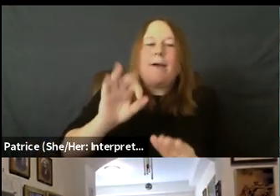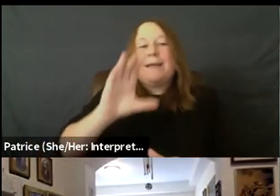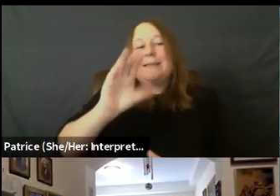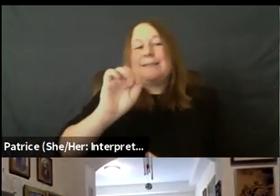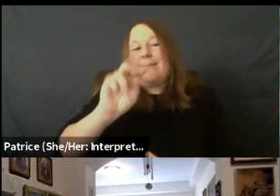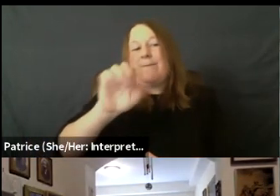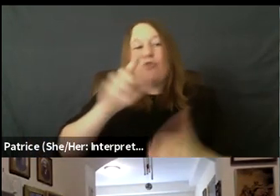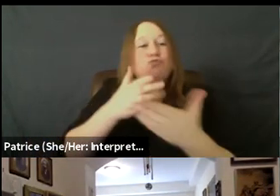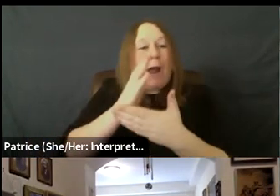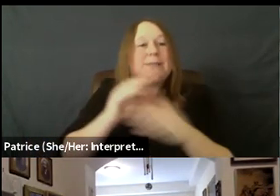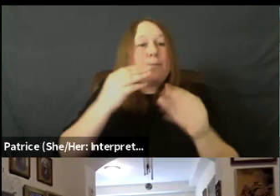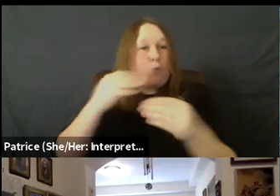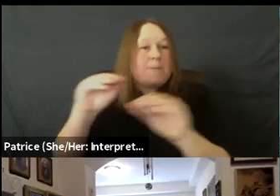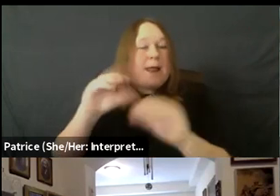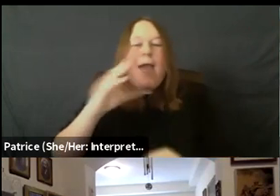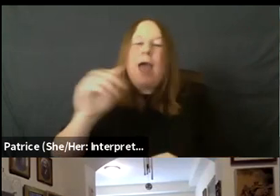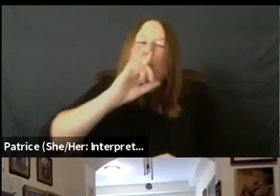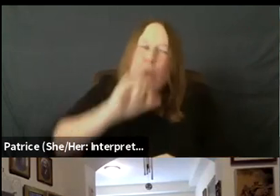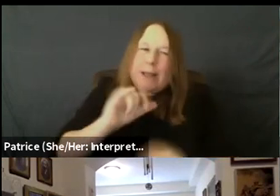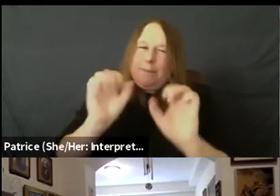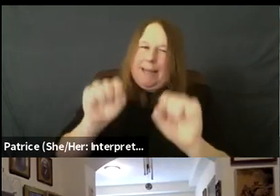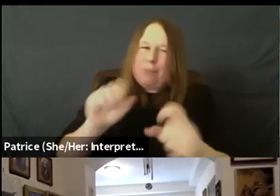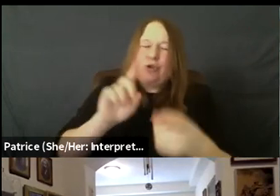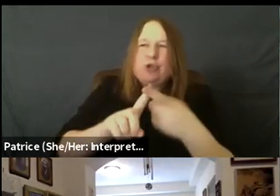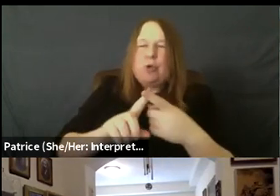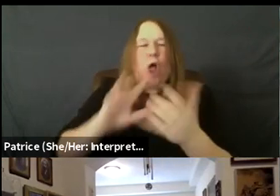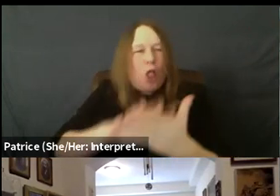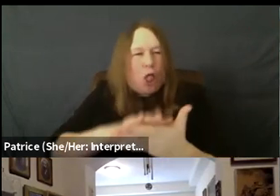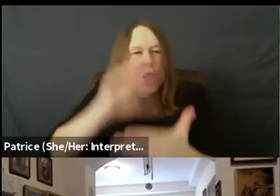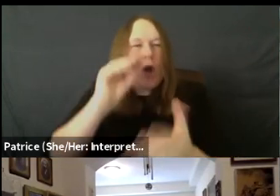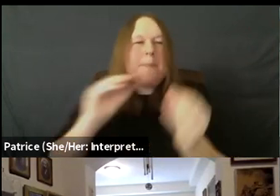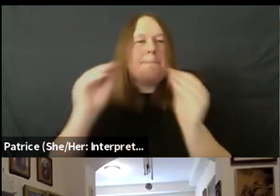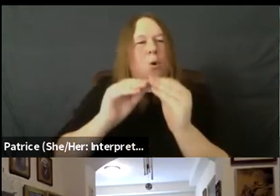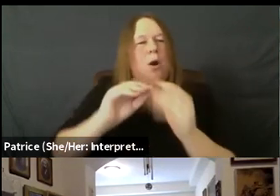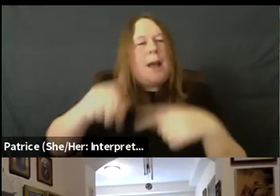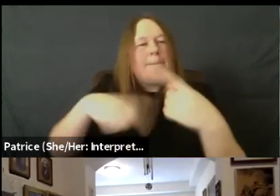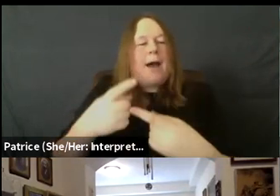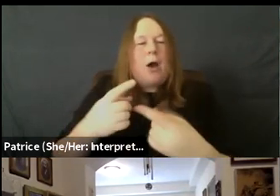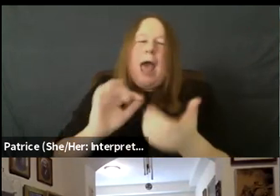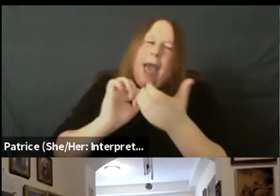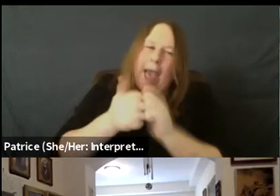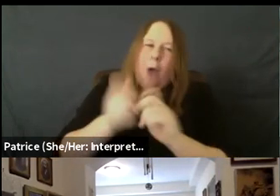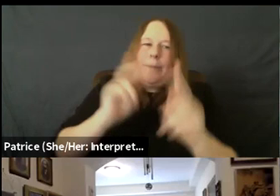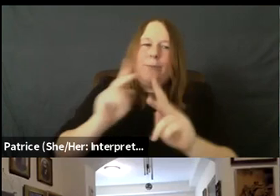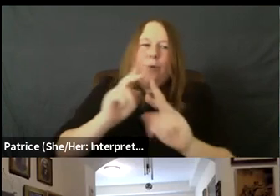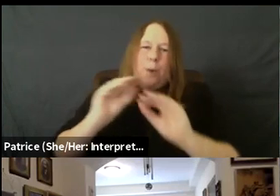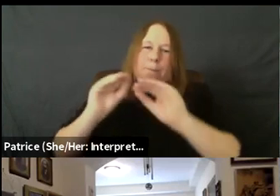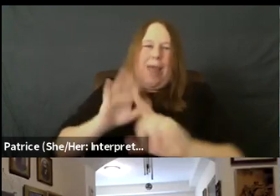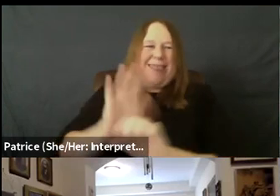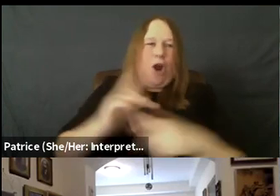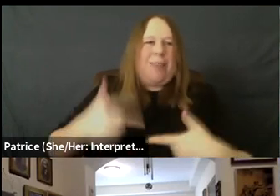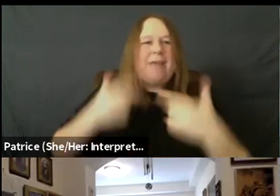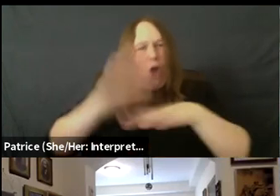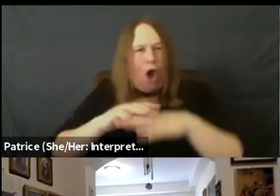rights movement and really being able to learn more about how people were putting their lives on